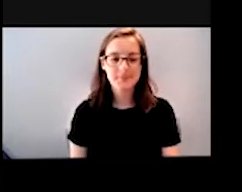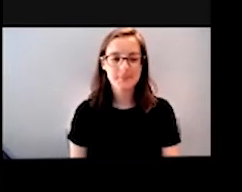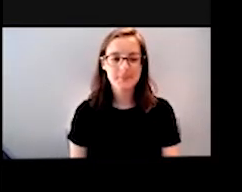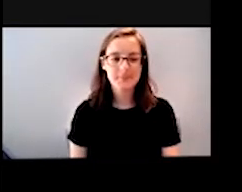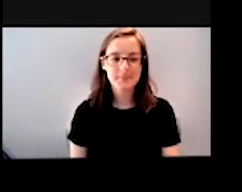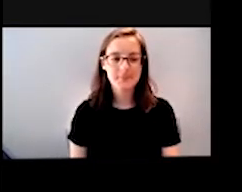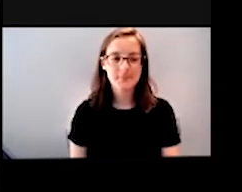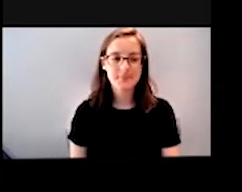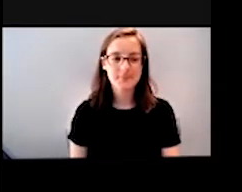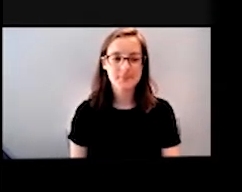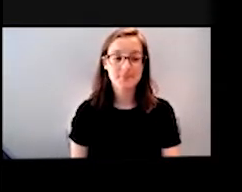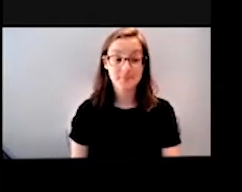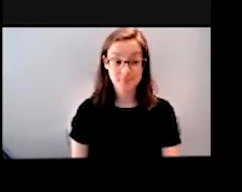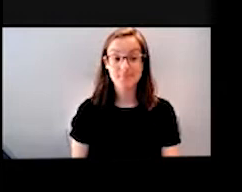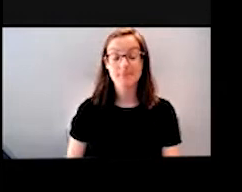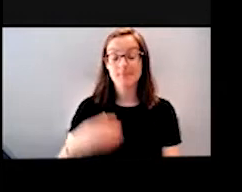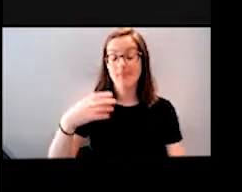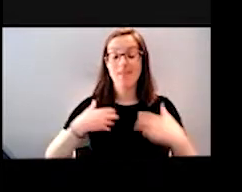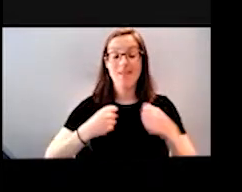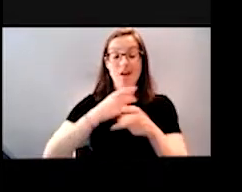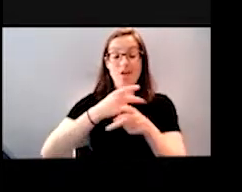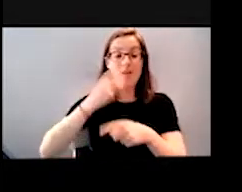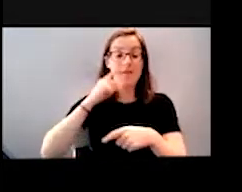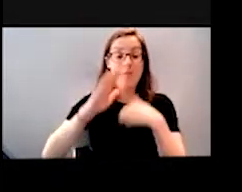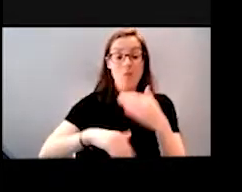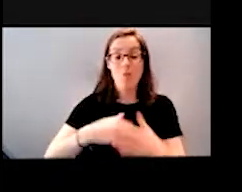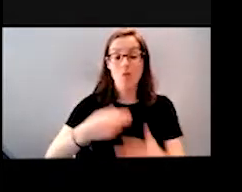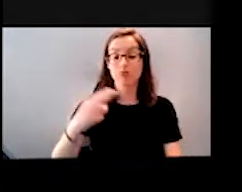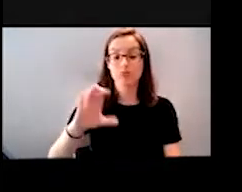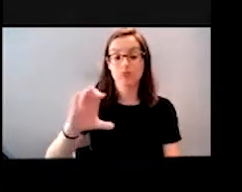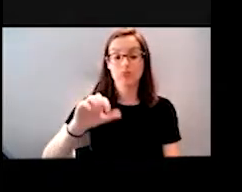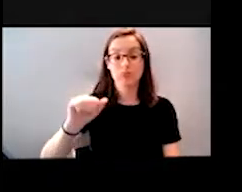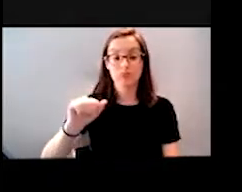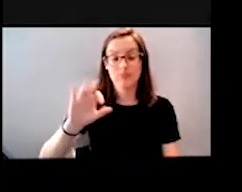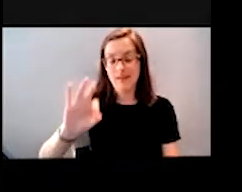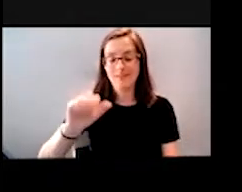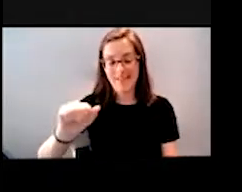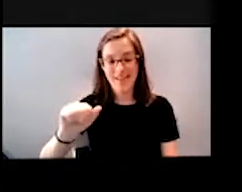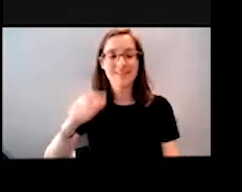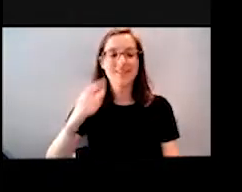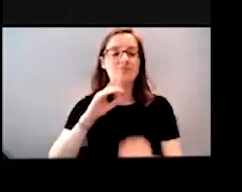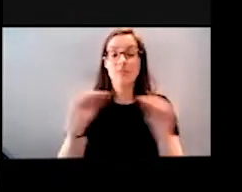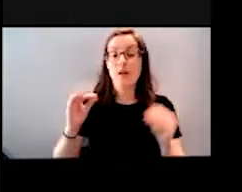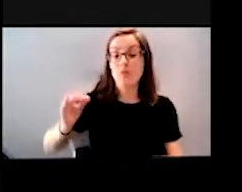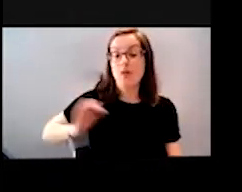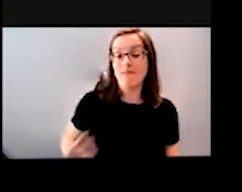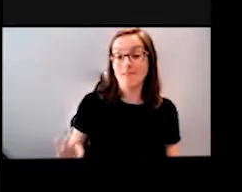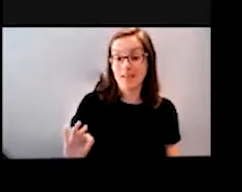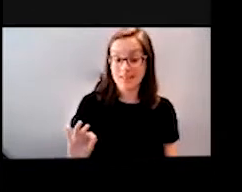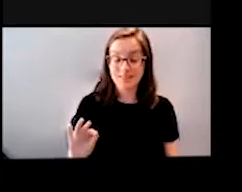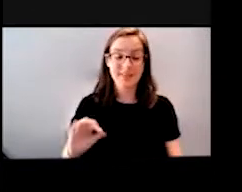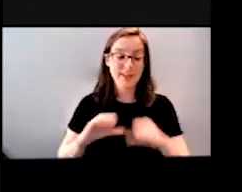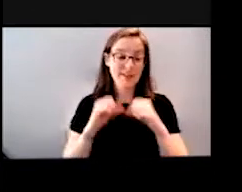So Healthcare for All is a nonprofit advocacy agency. We've been around for about